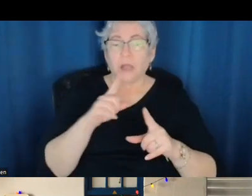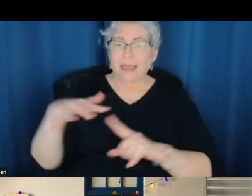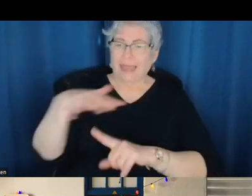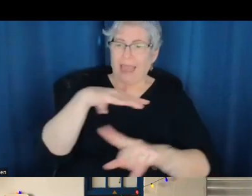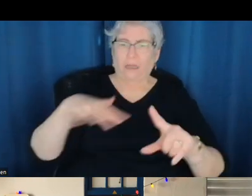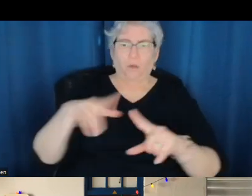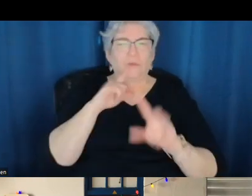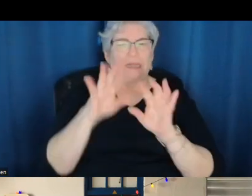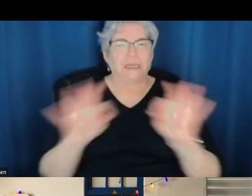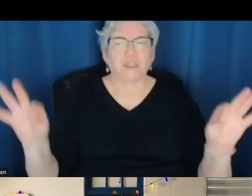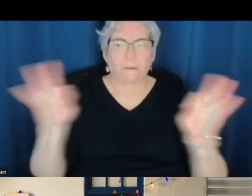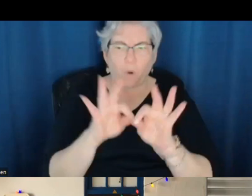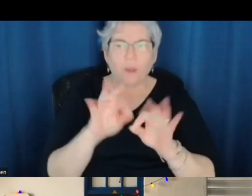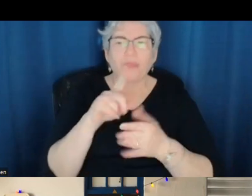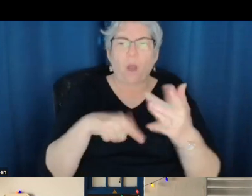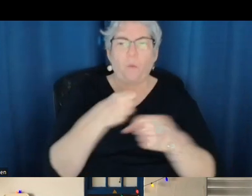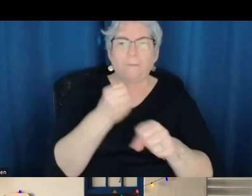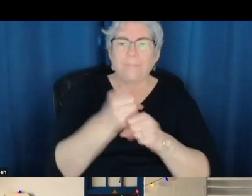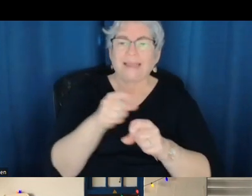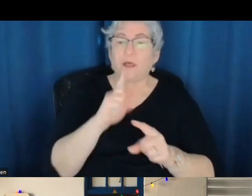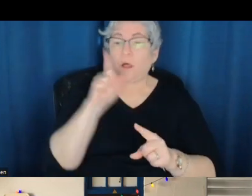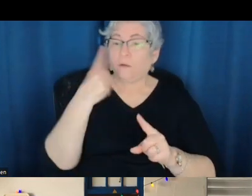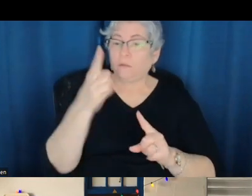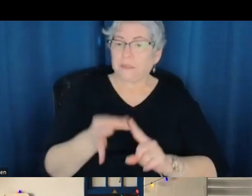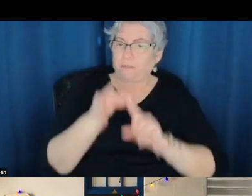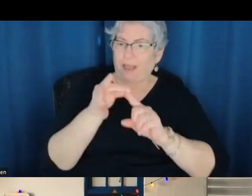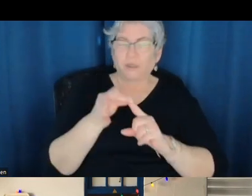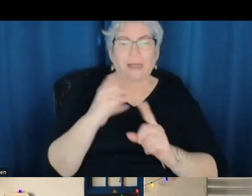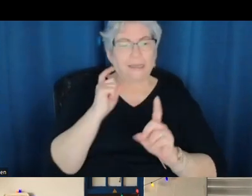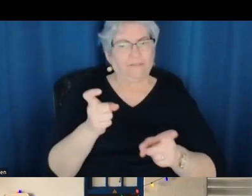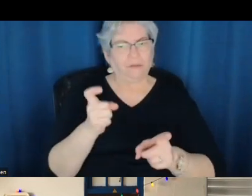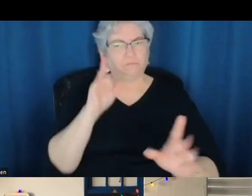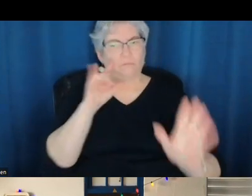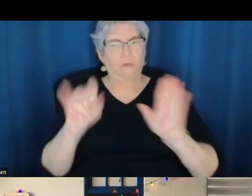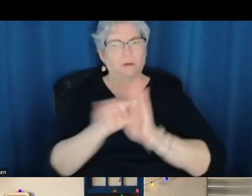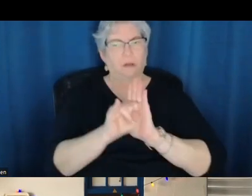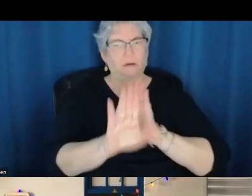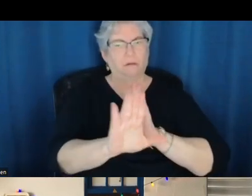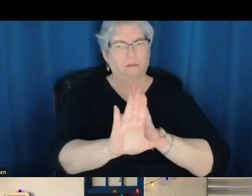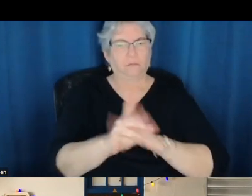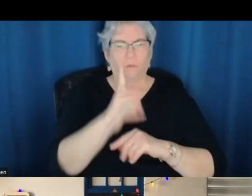design. It's what makes a place unique and gives it its identity.